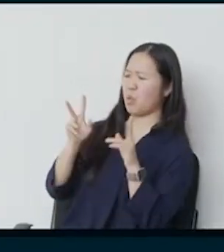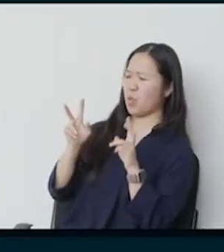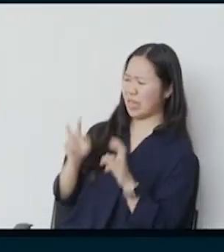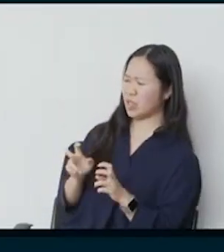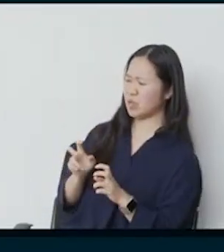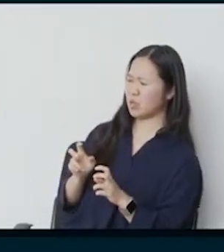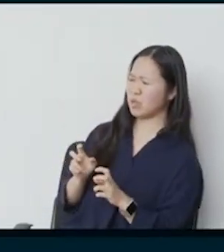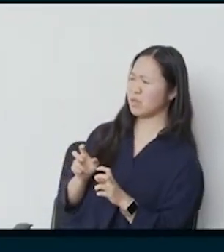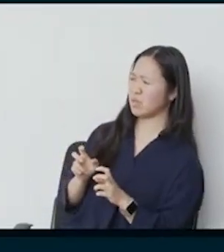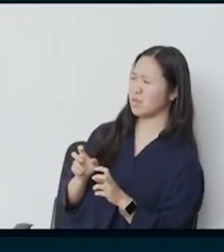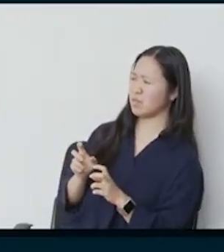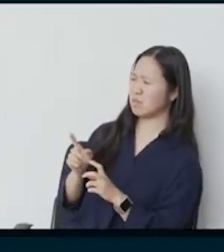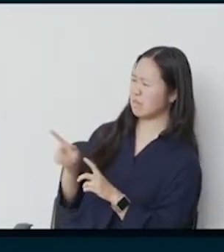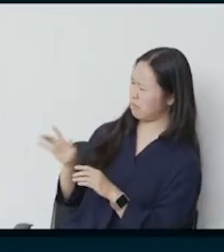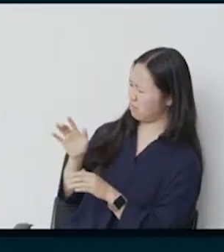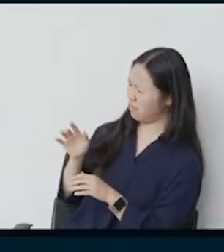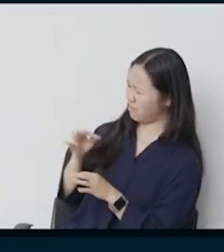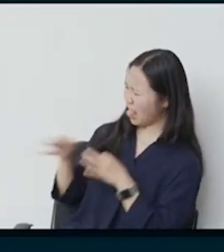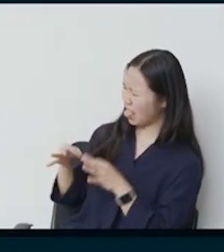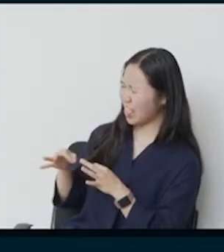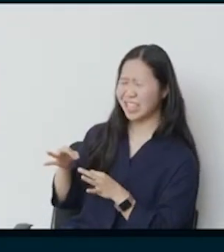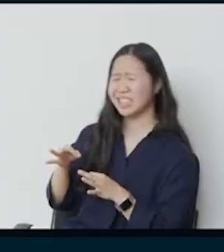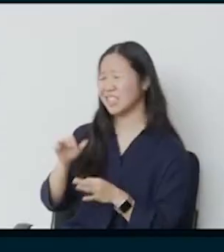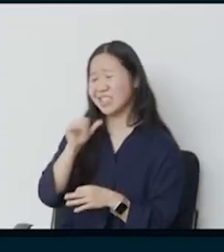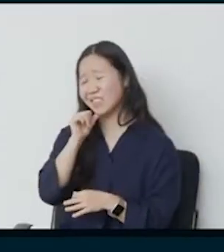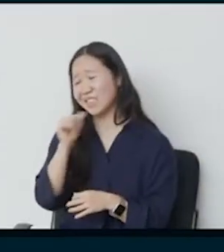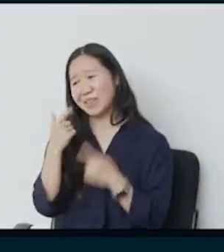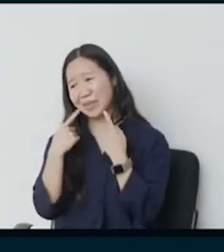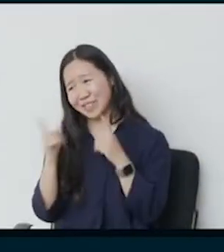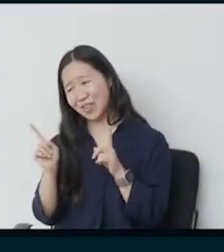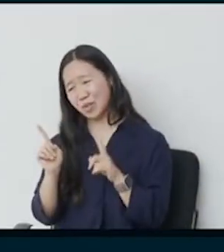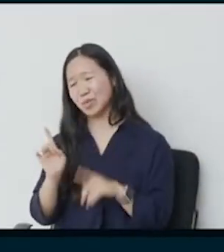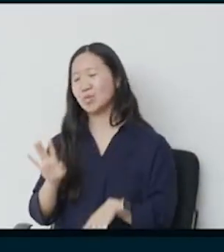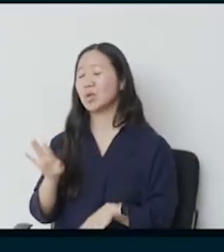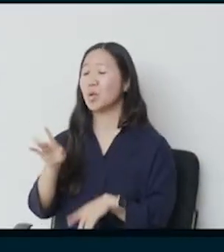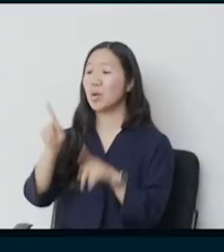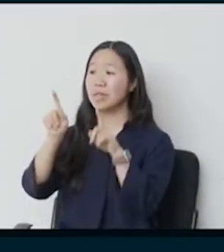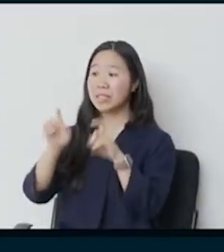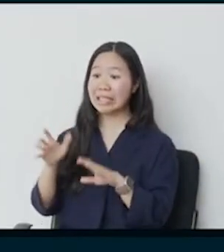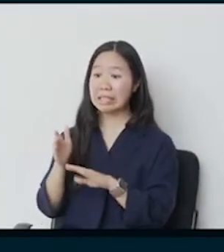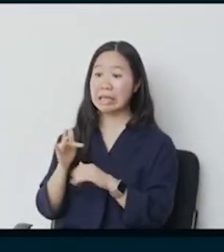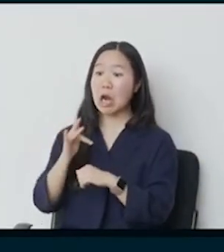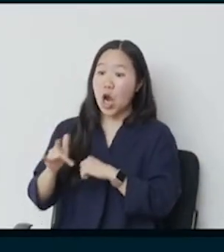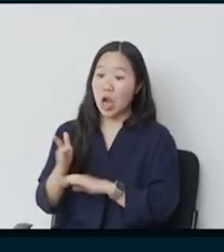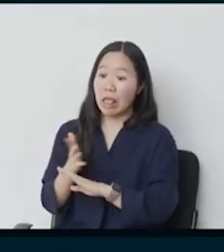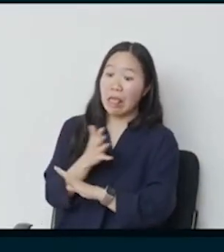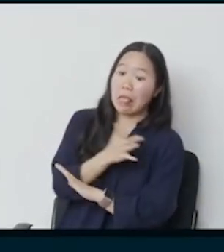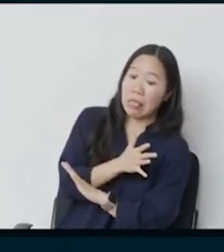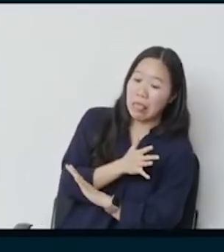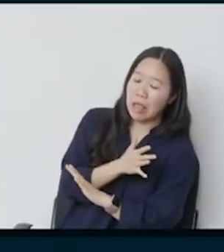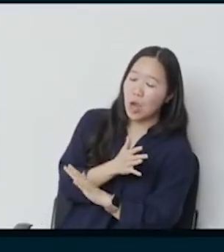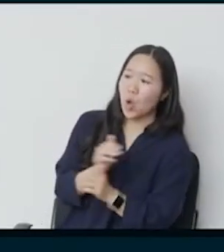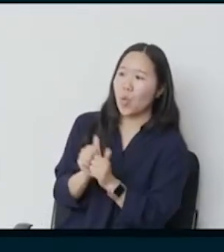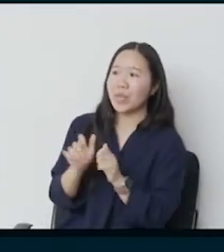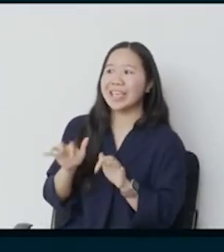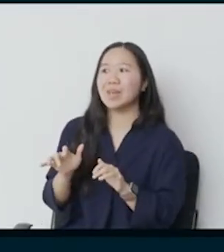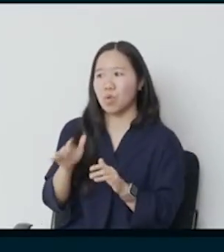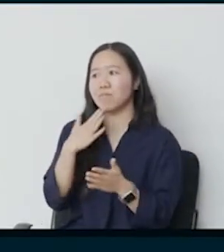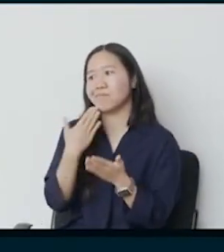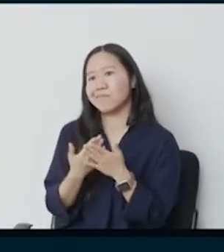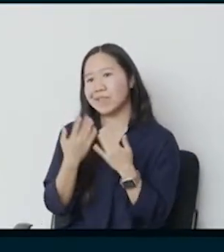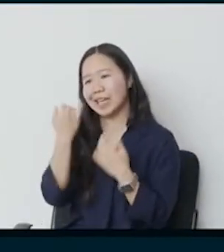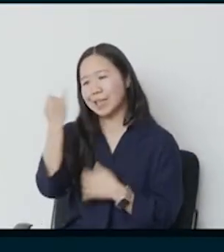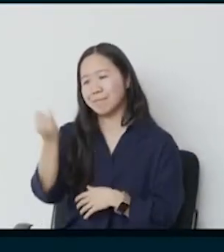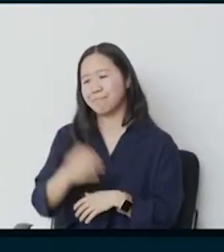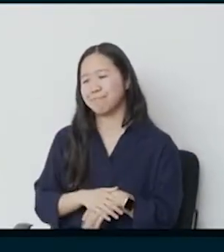it's not going to go well. So testing early with a keyboard is good. Here's another thing. Don't